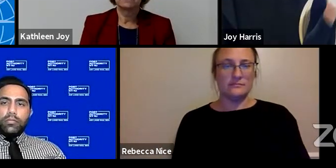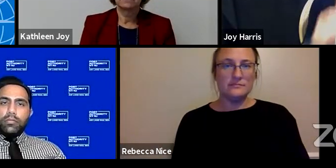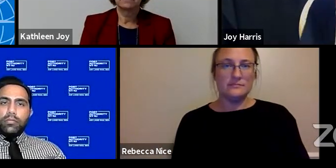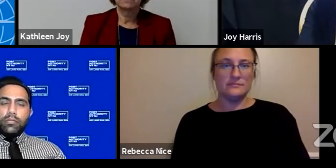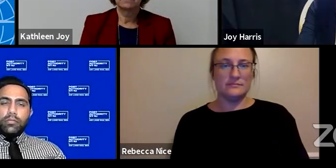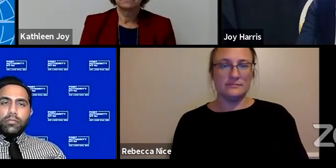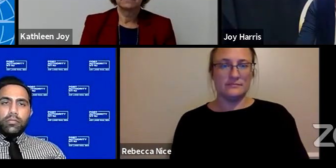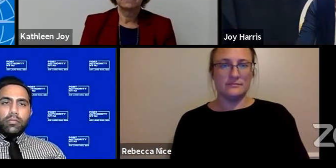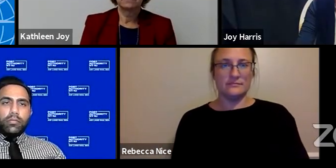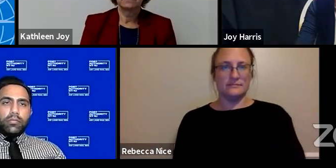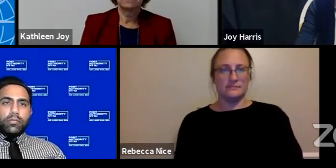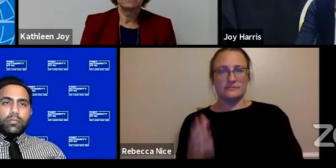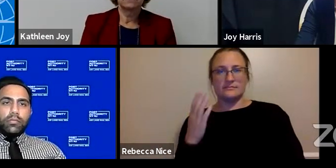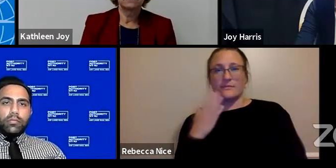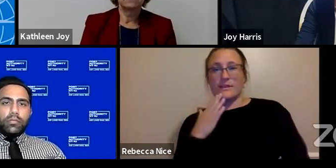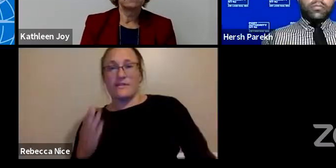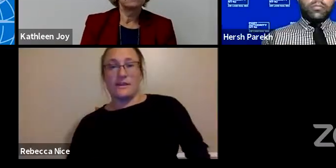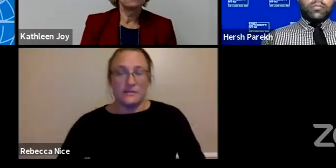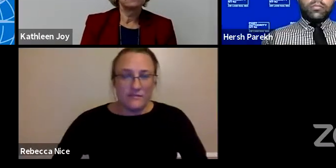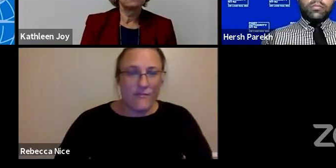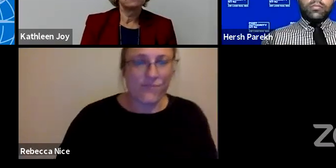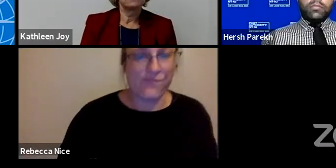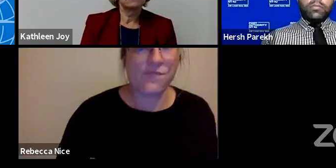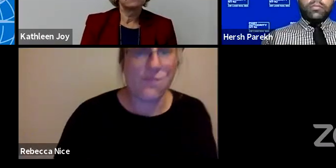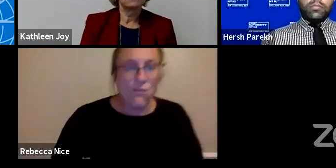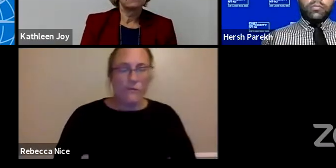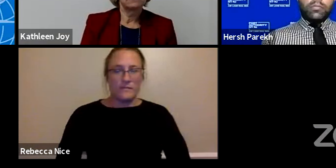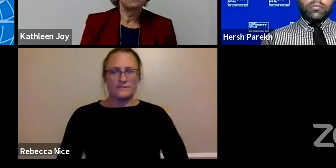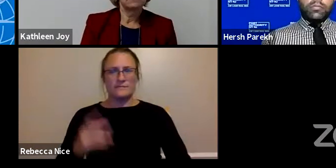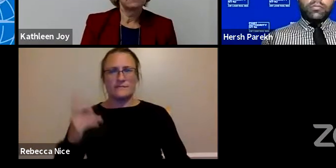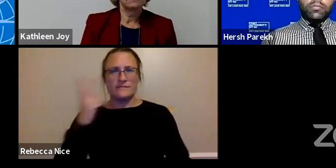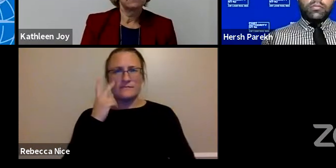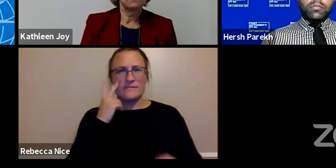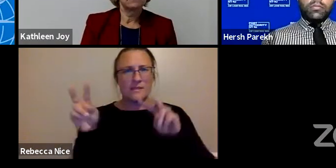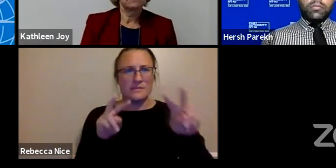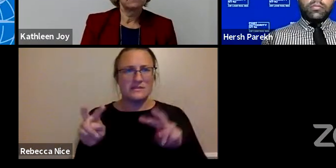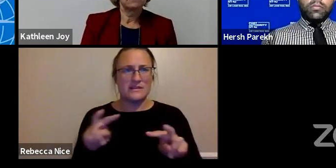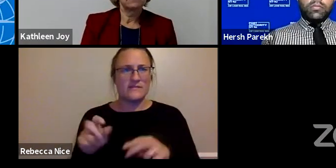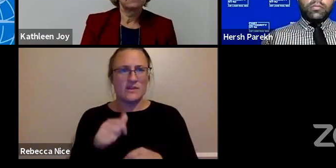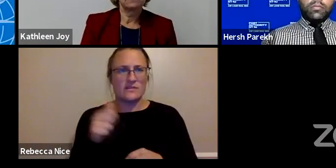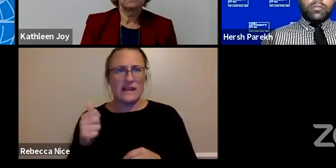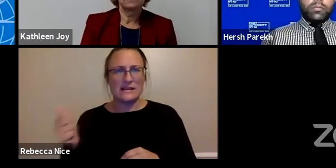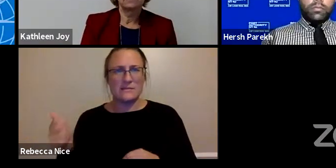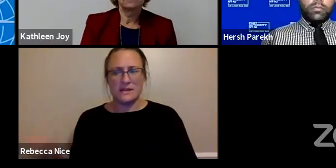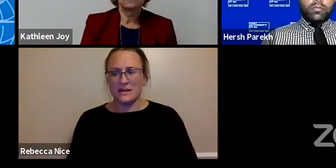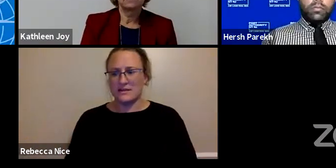Thank you. Do we have anyone else that wants to speak?